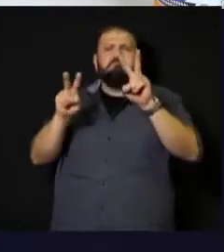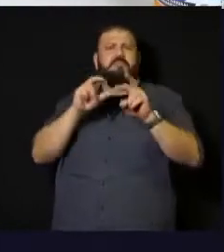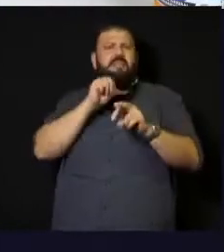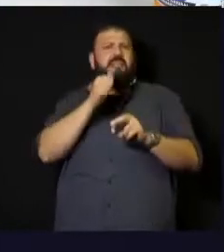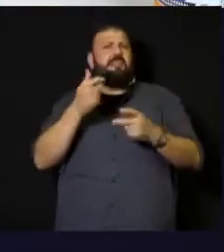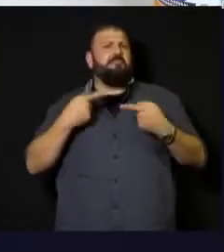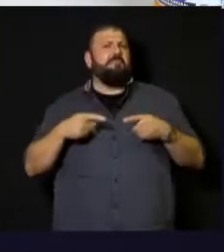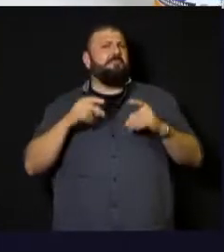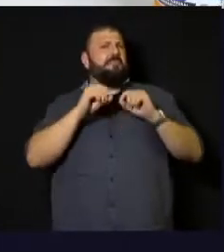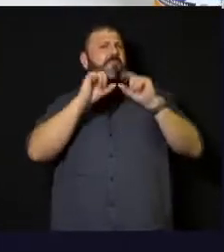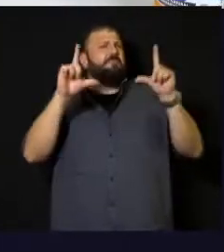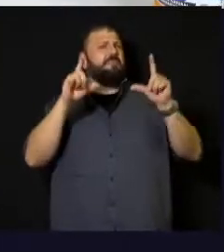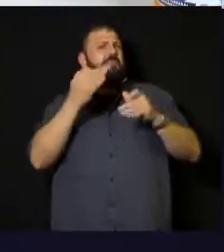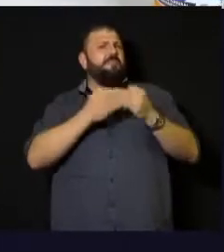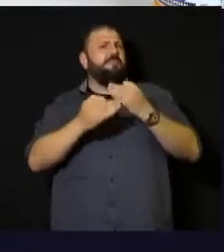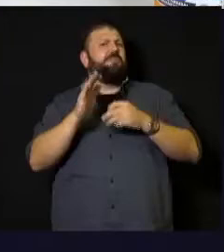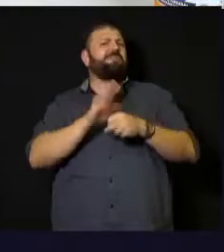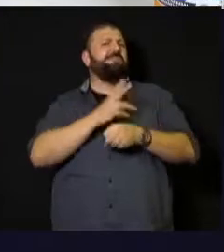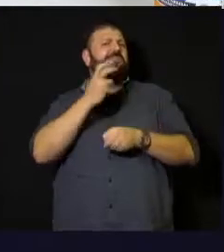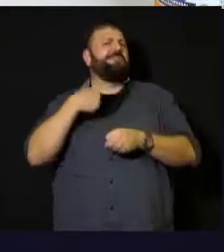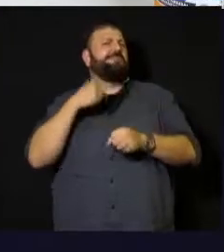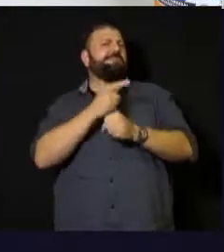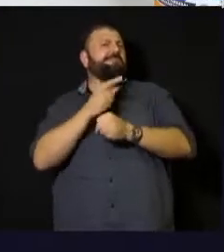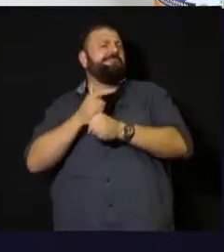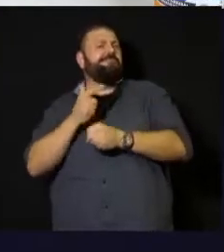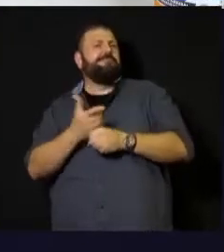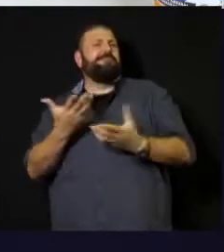it wasn't, and so it wasn't important